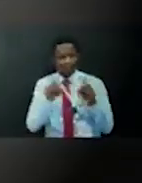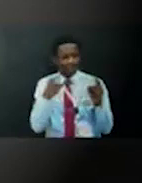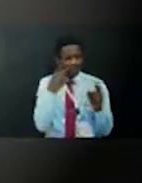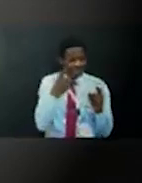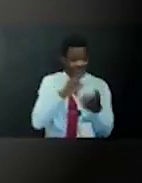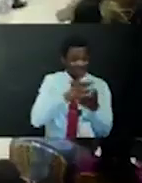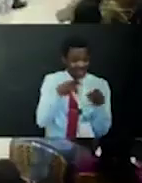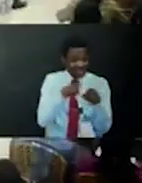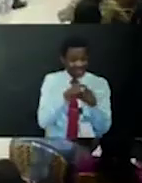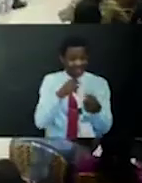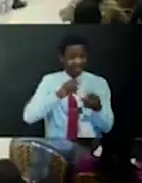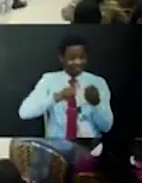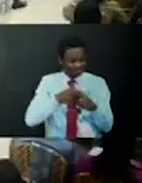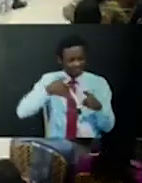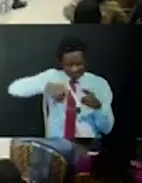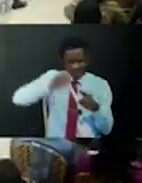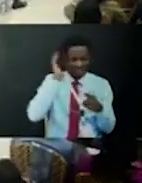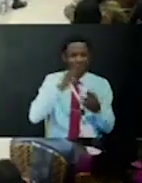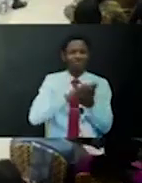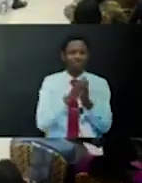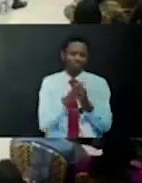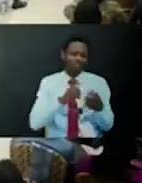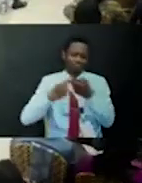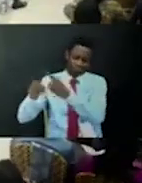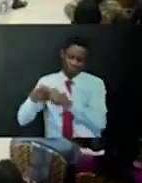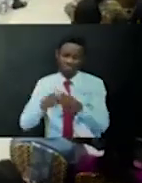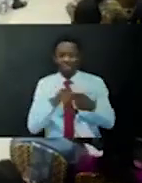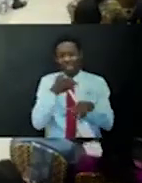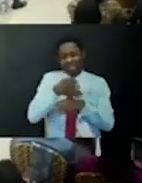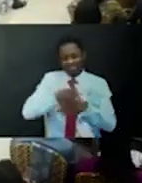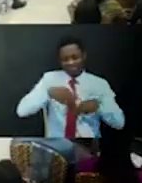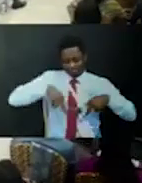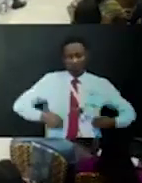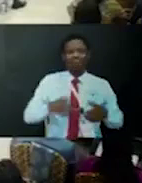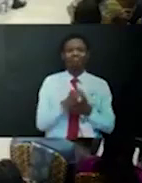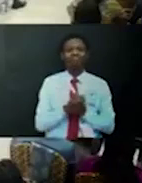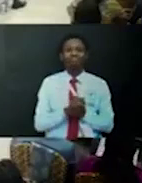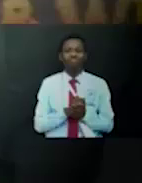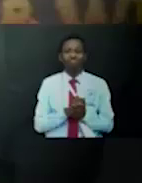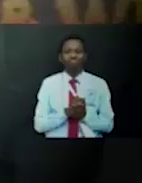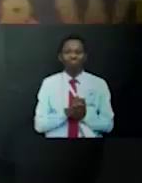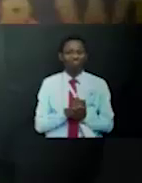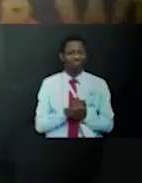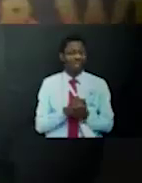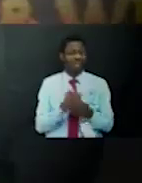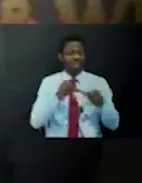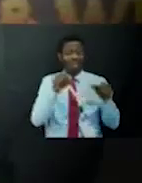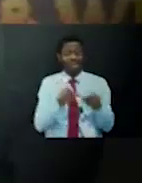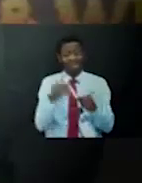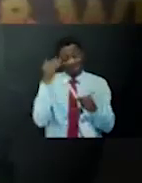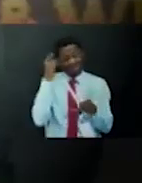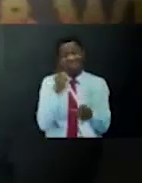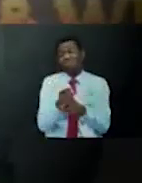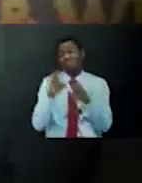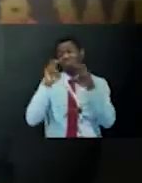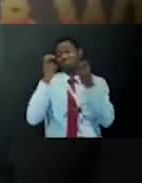have that kind of joy. Yeah, let them see you as a friend. These are titles that we wear. One day we'll hand them